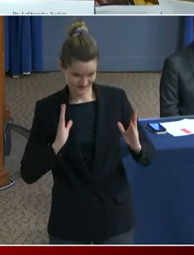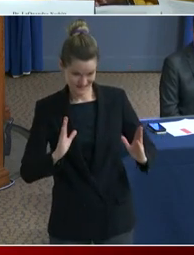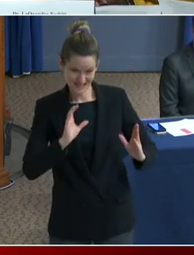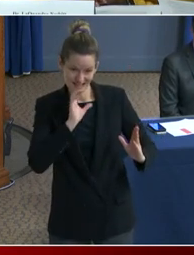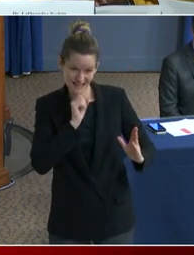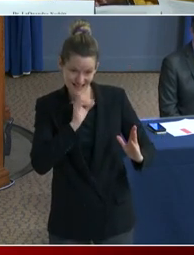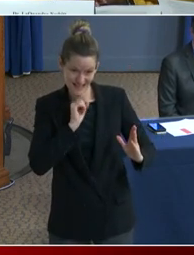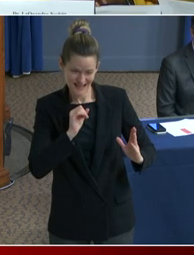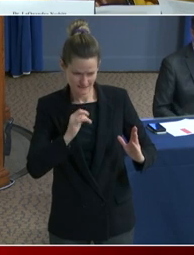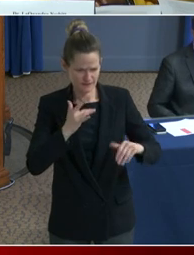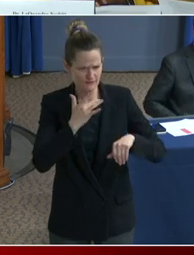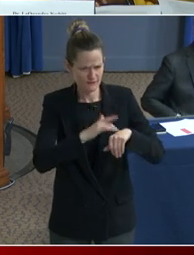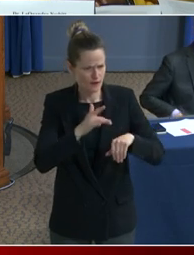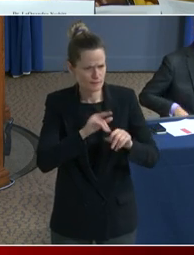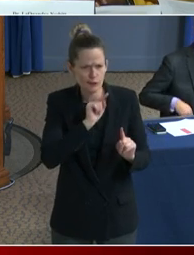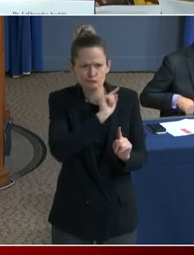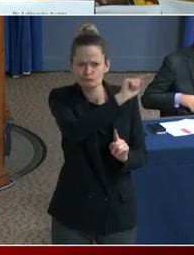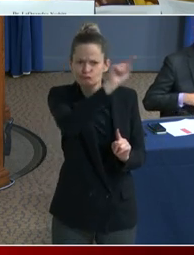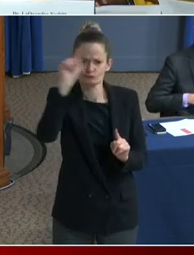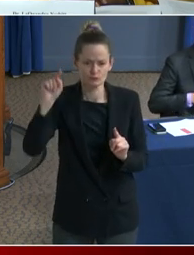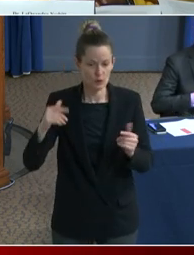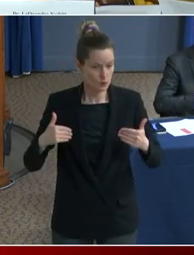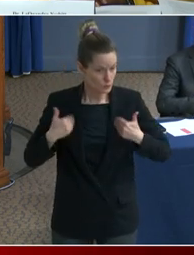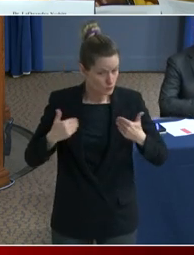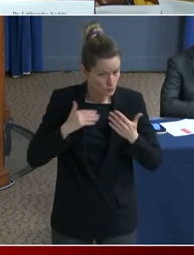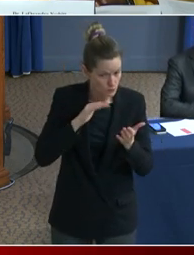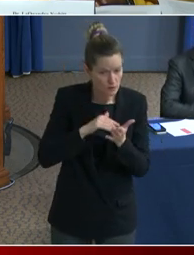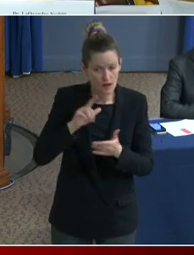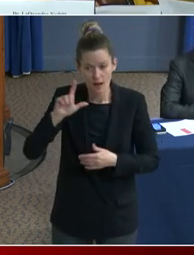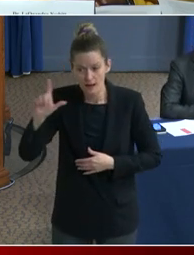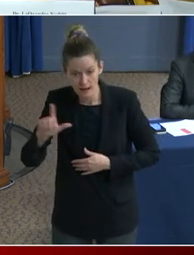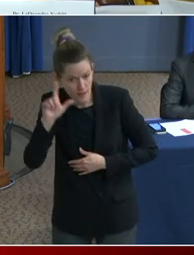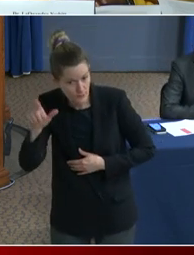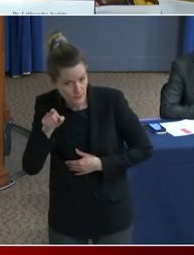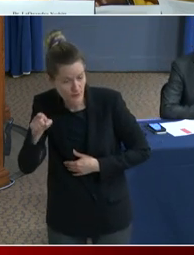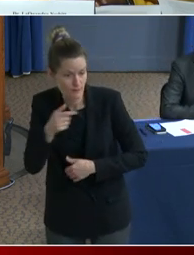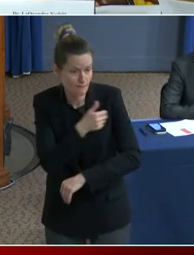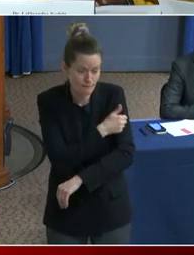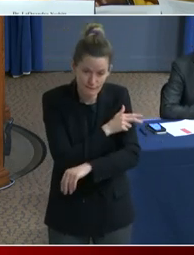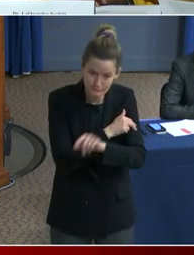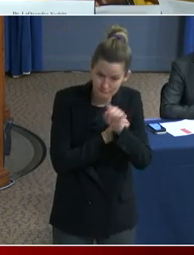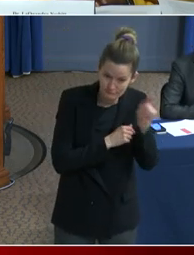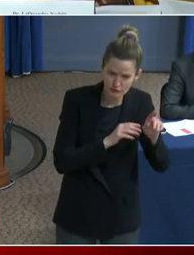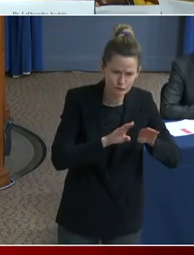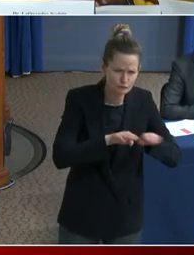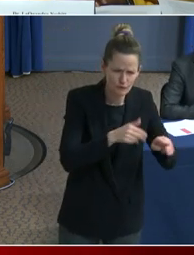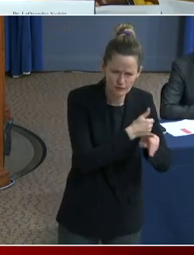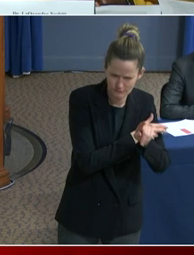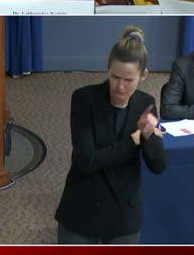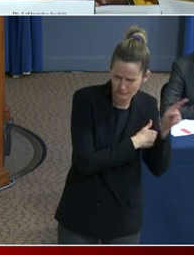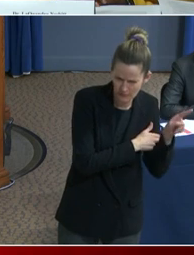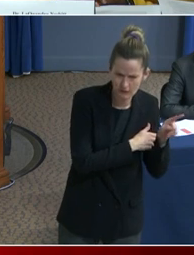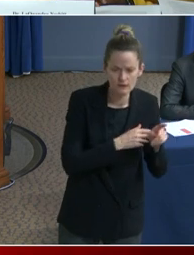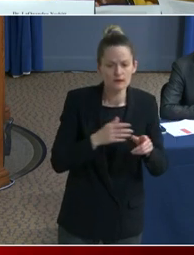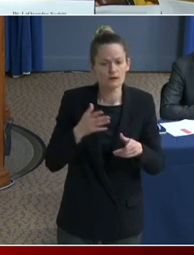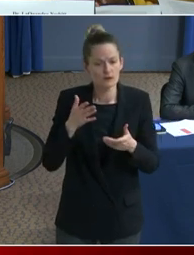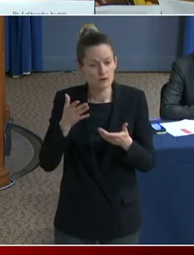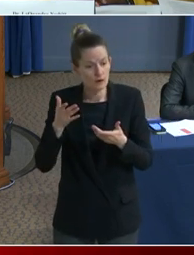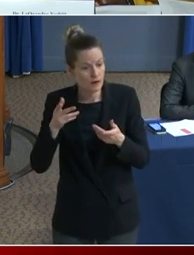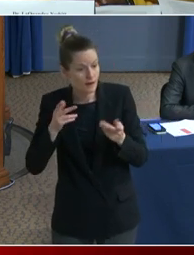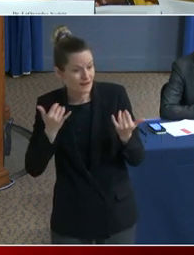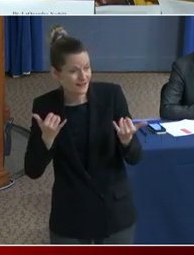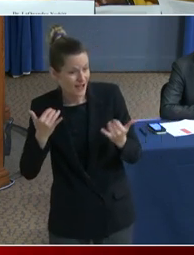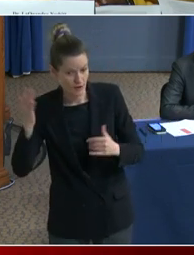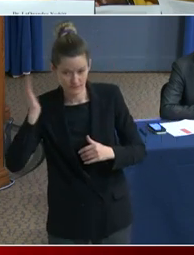be available at all library walk-up sites that had traditionally served those persons over the age of 12. And